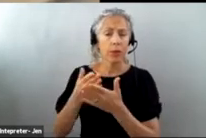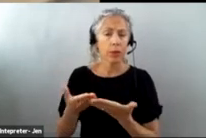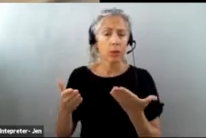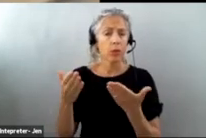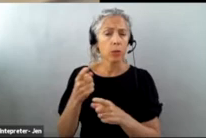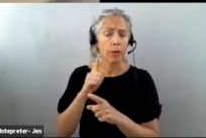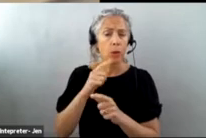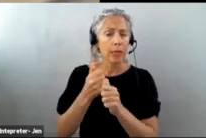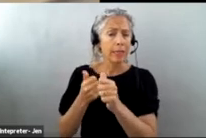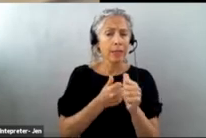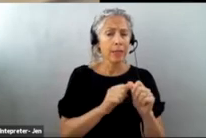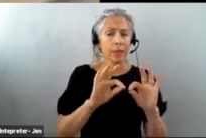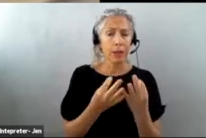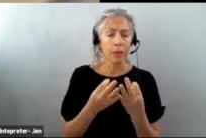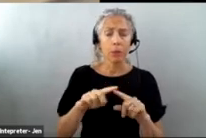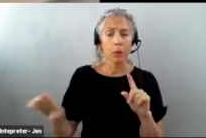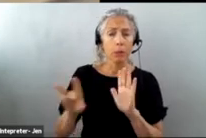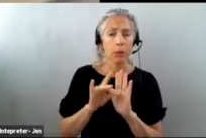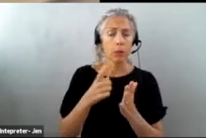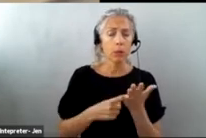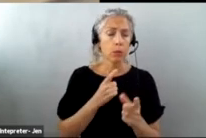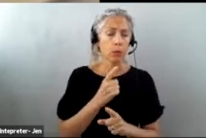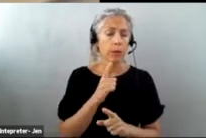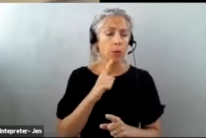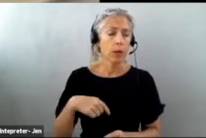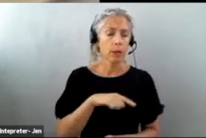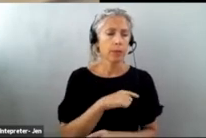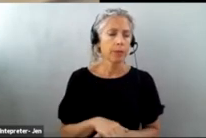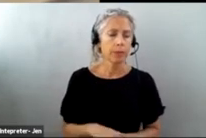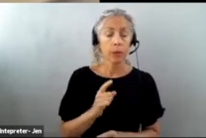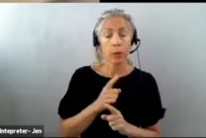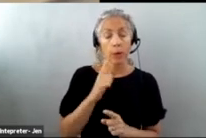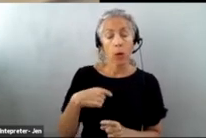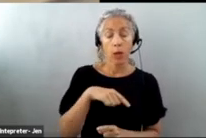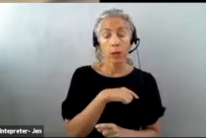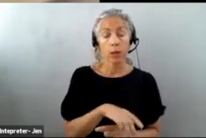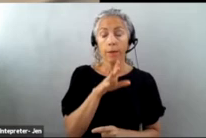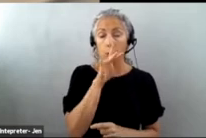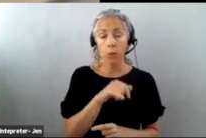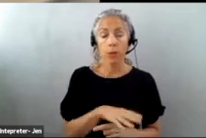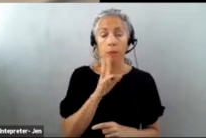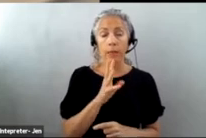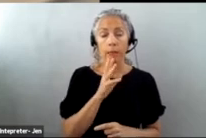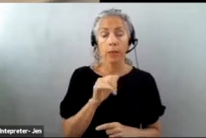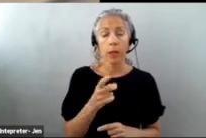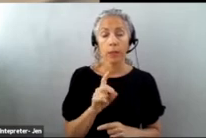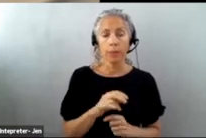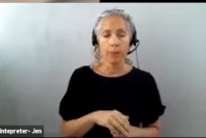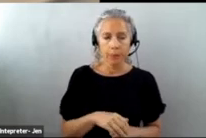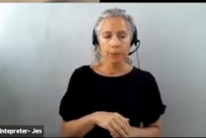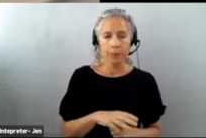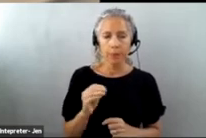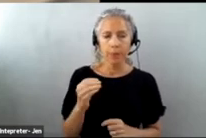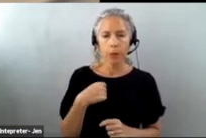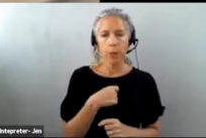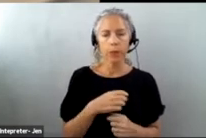picked what was right for us. So what was right for us was a verbal speaking child. And